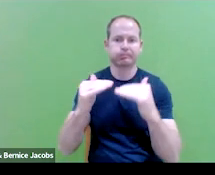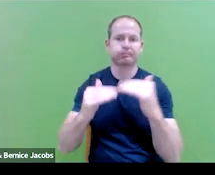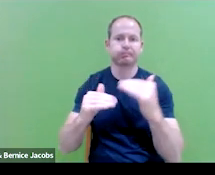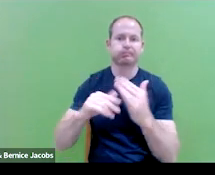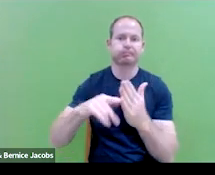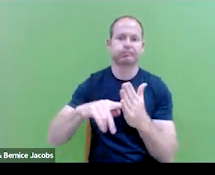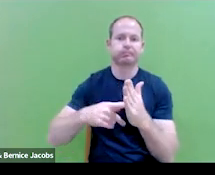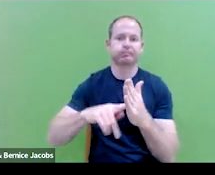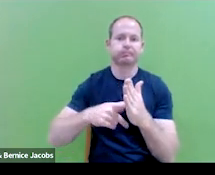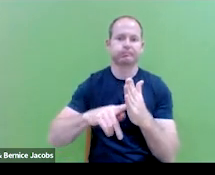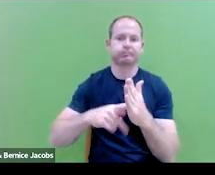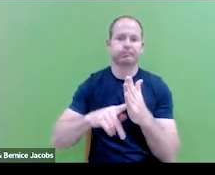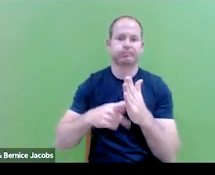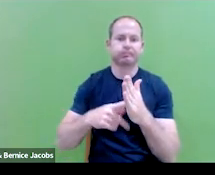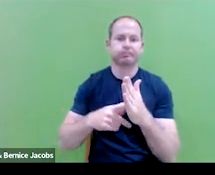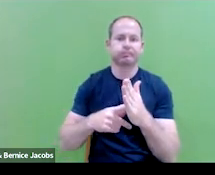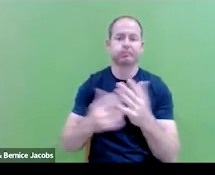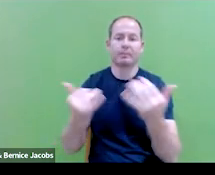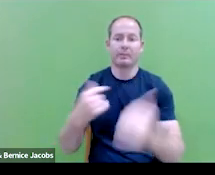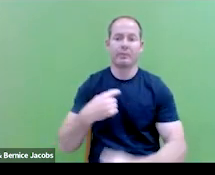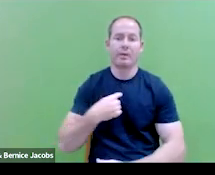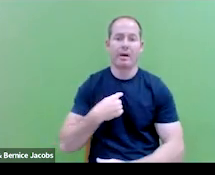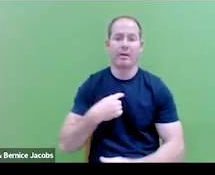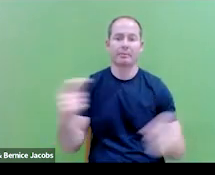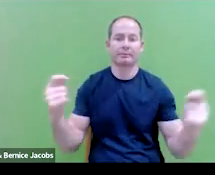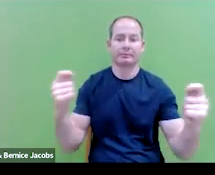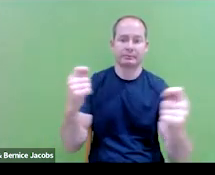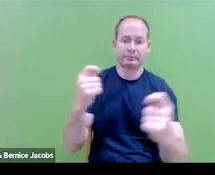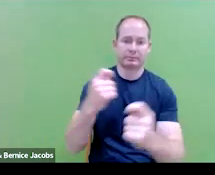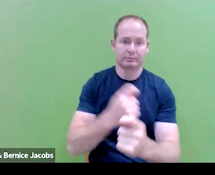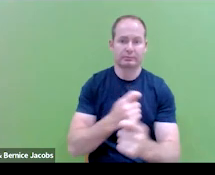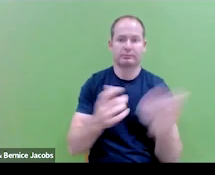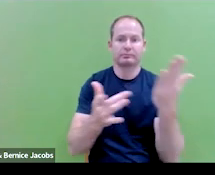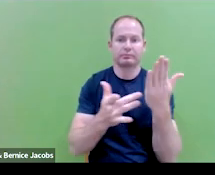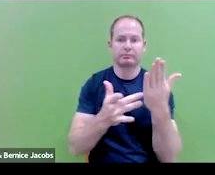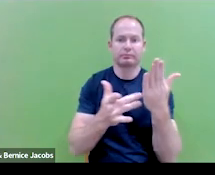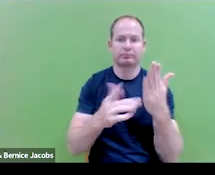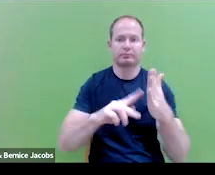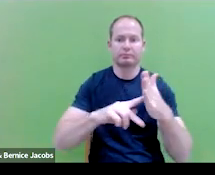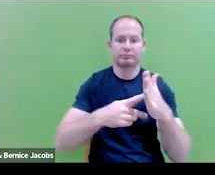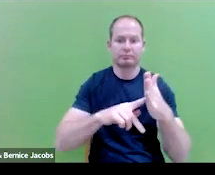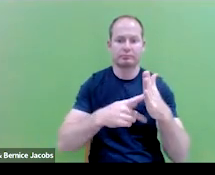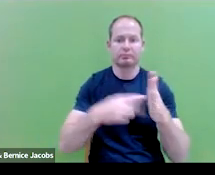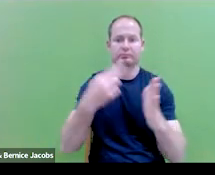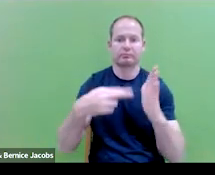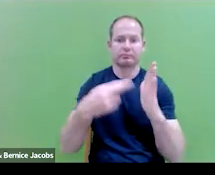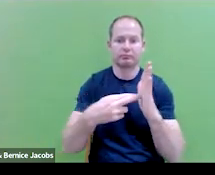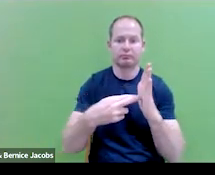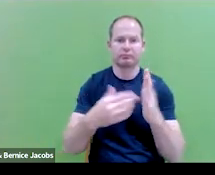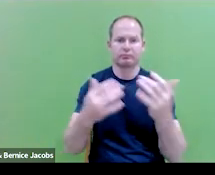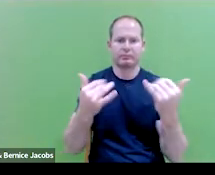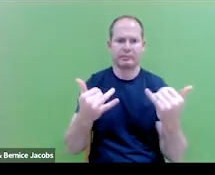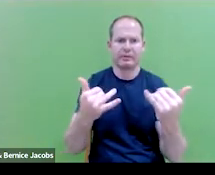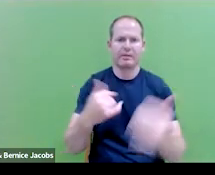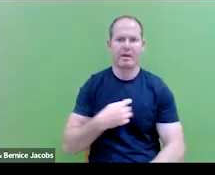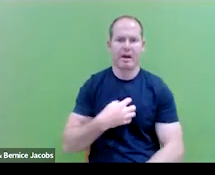designer, and I'm busy transitioning into the digital design realm. Just a bit of a perspective from the